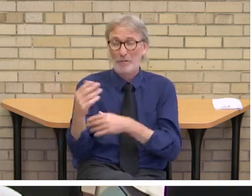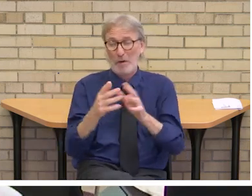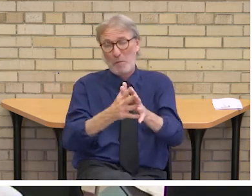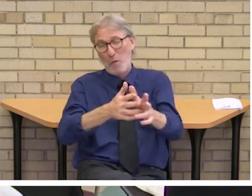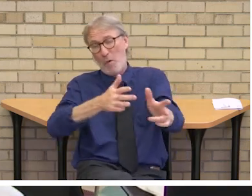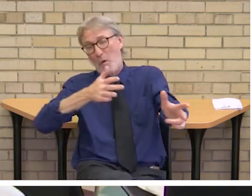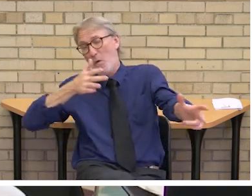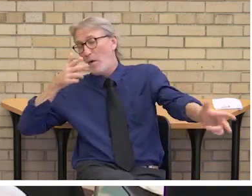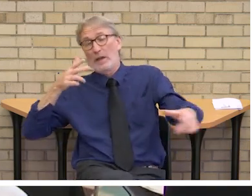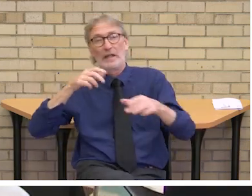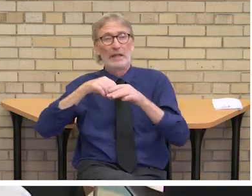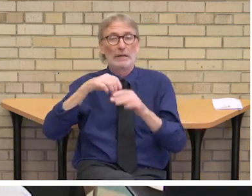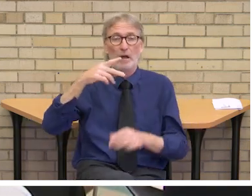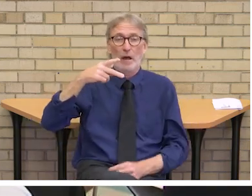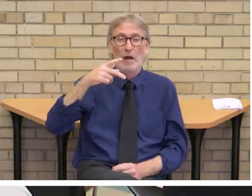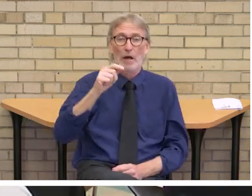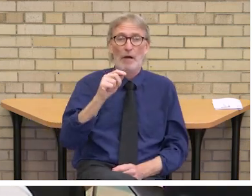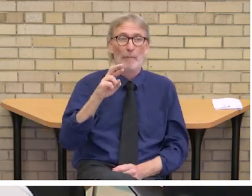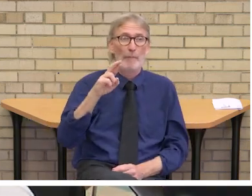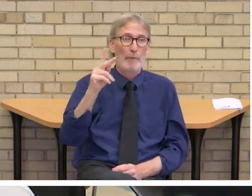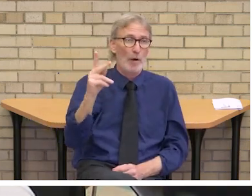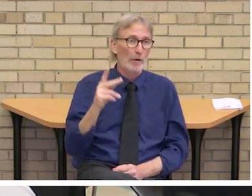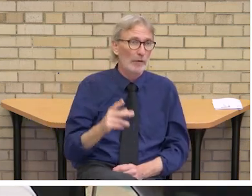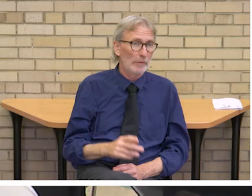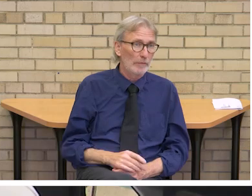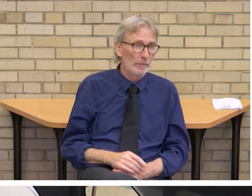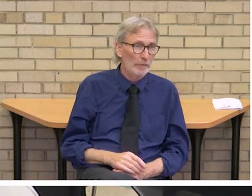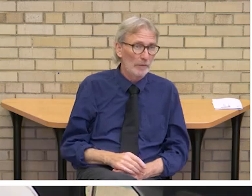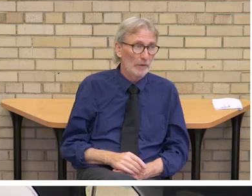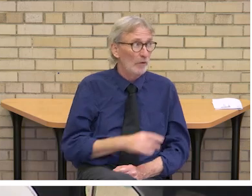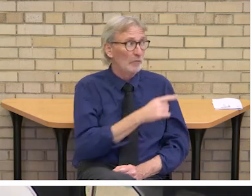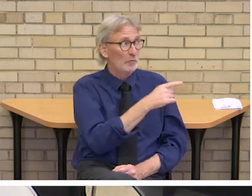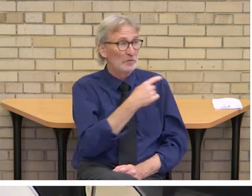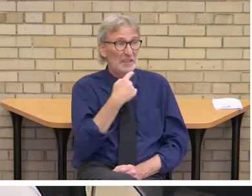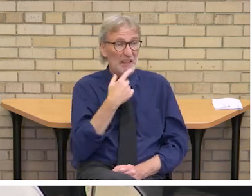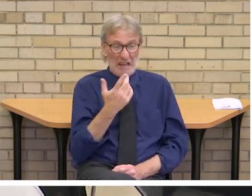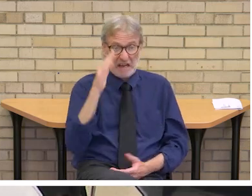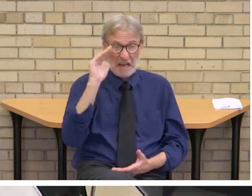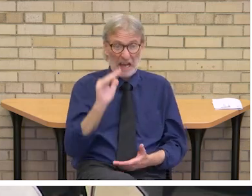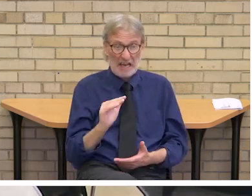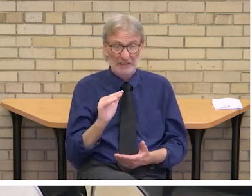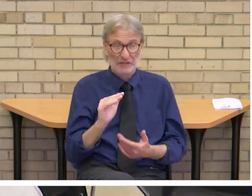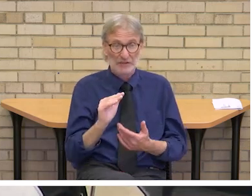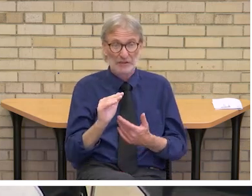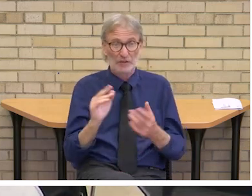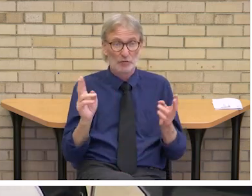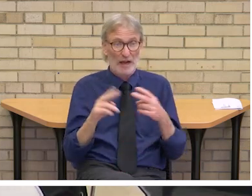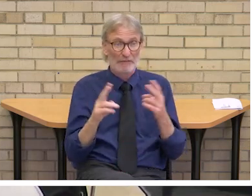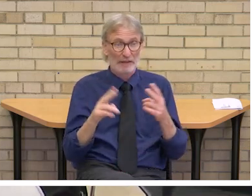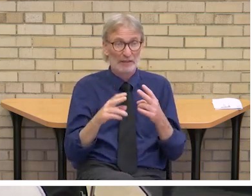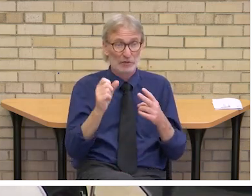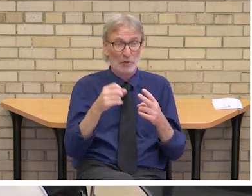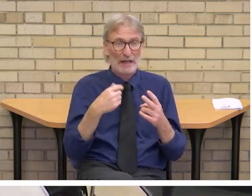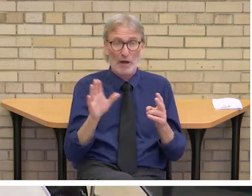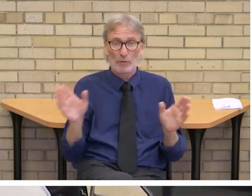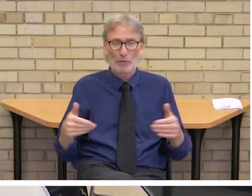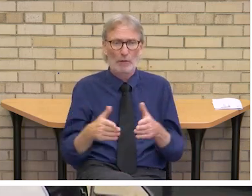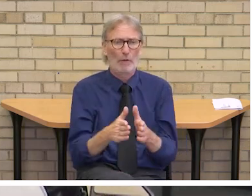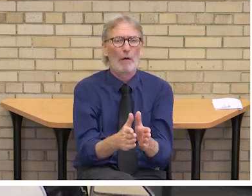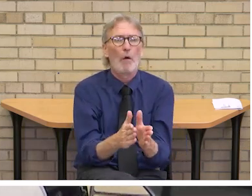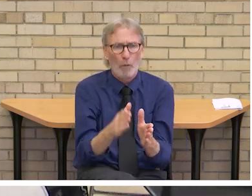park. So it's not, that you're saying that there's less traffic, so you're cutting down to one lane. Now it's going to